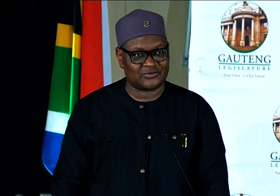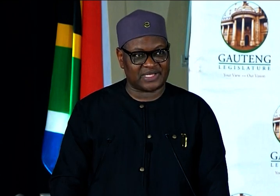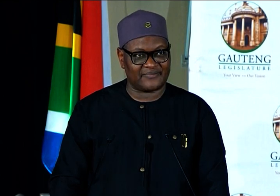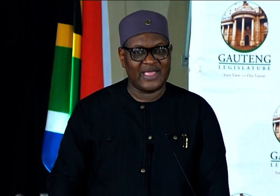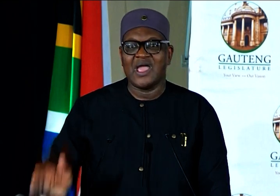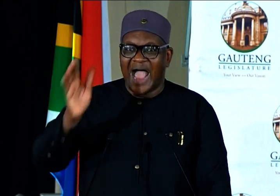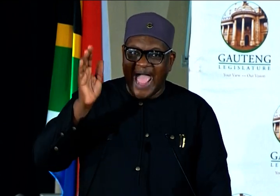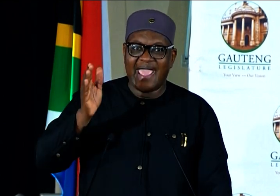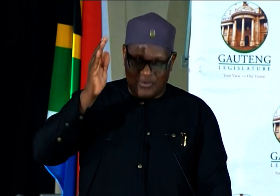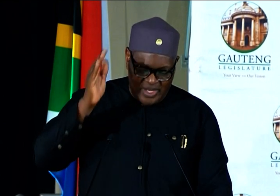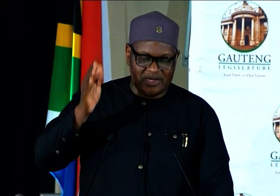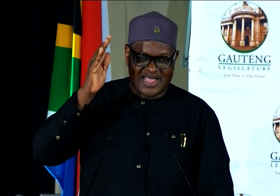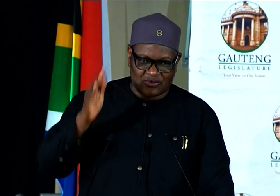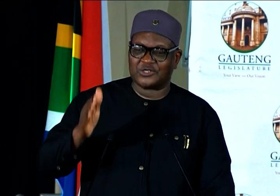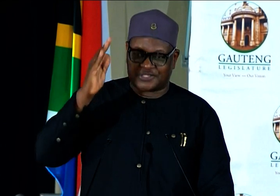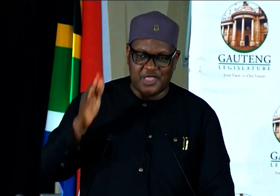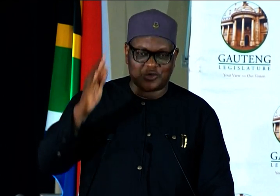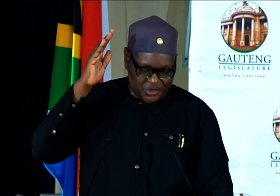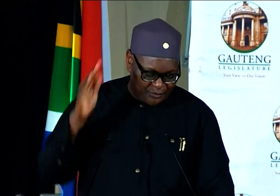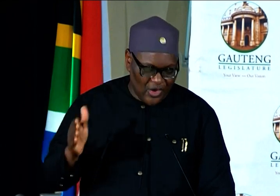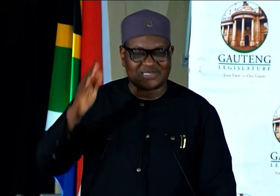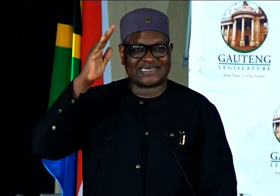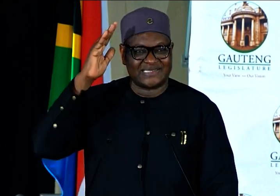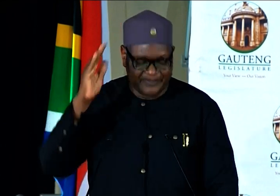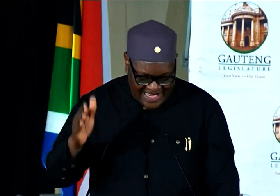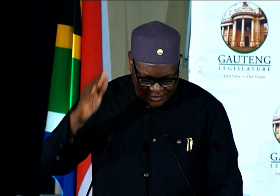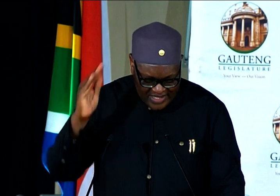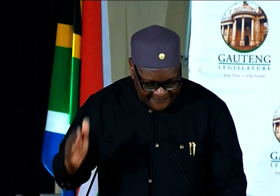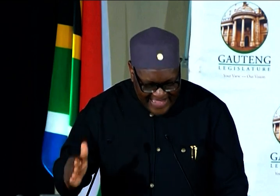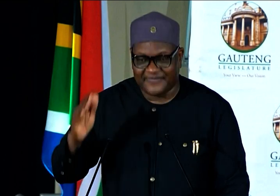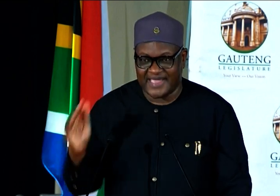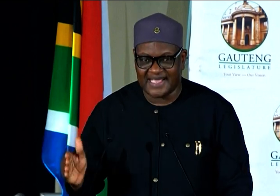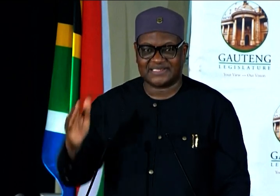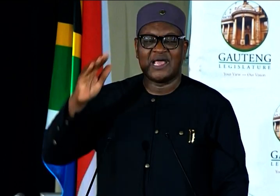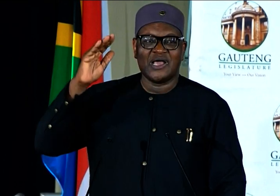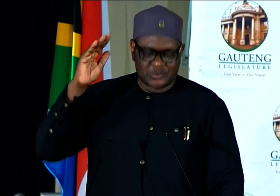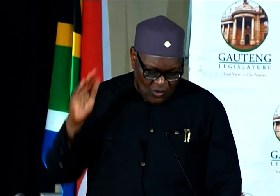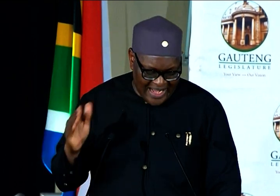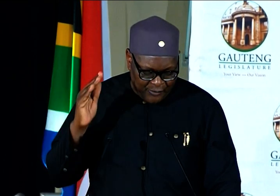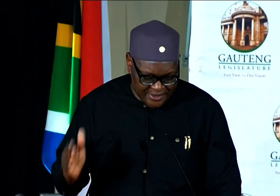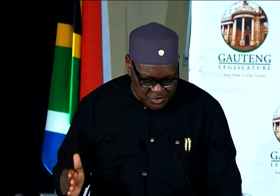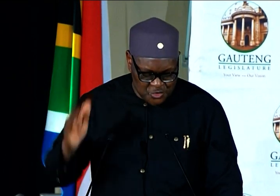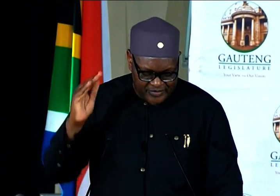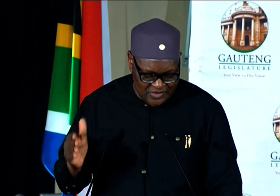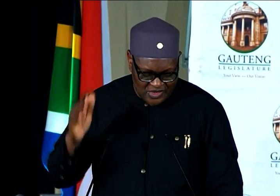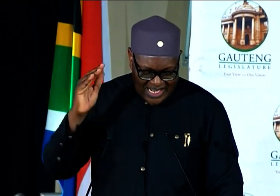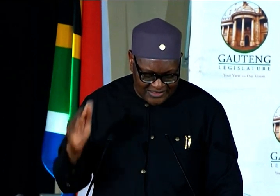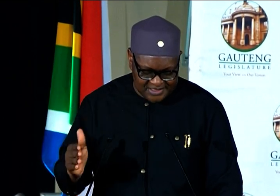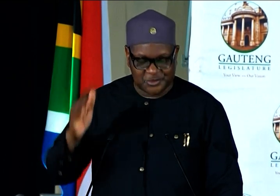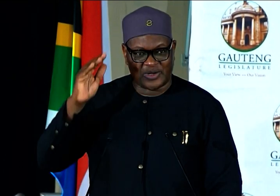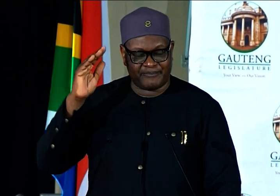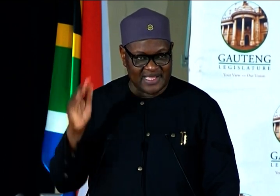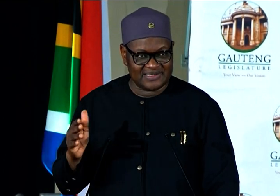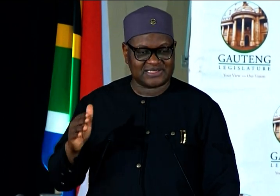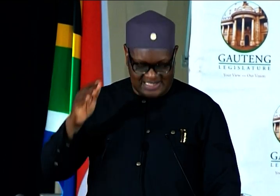in Gauteng. I will continue to report that in the past 25 years, 1.2 million